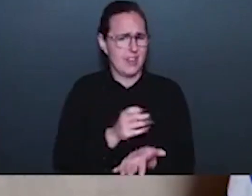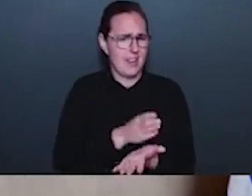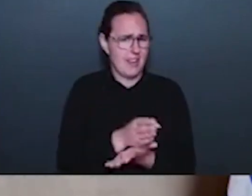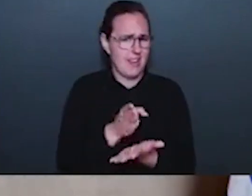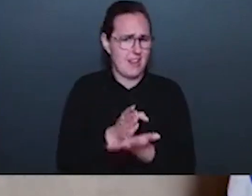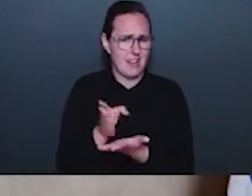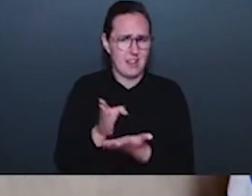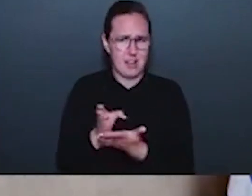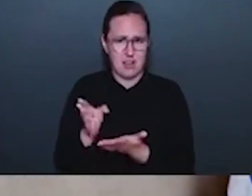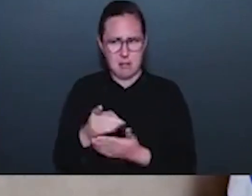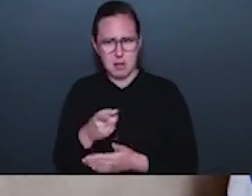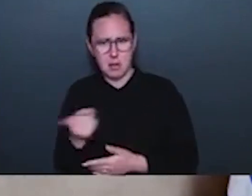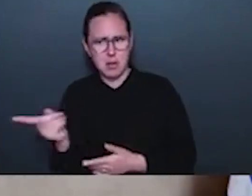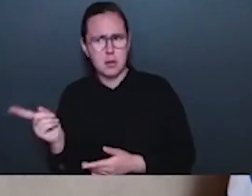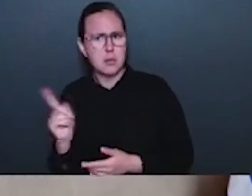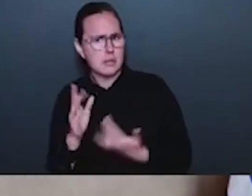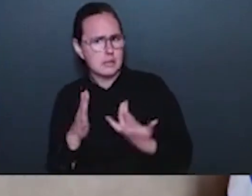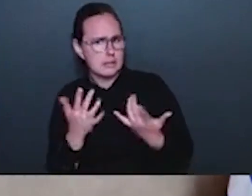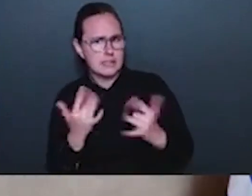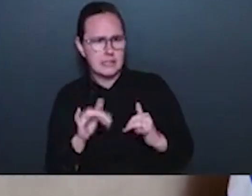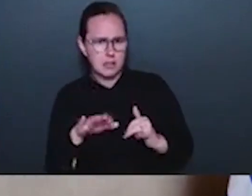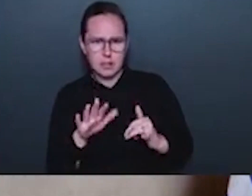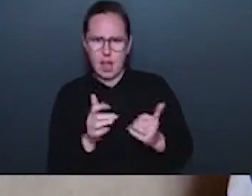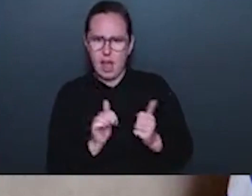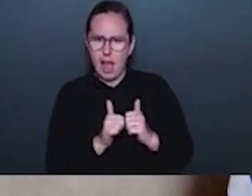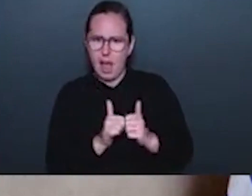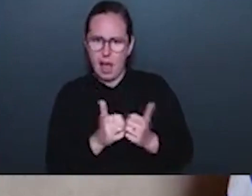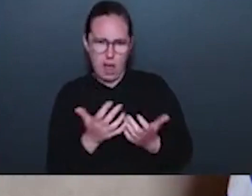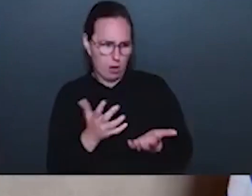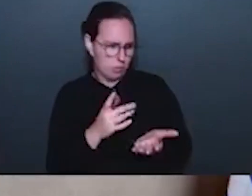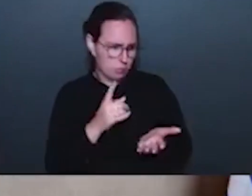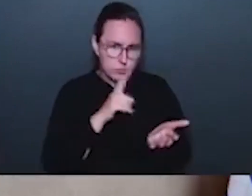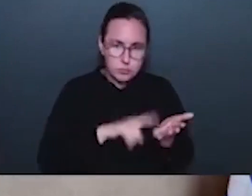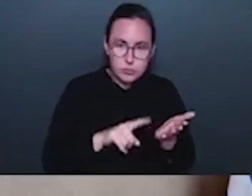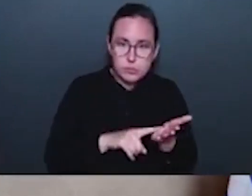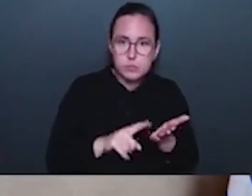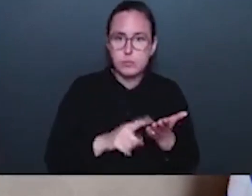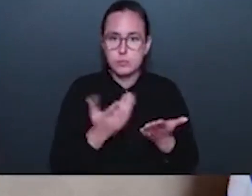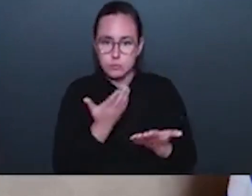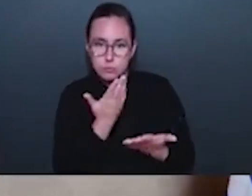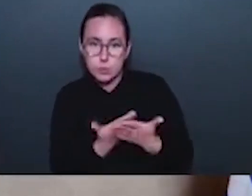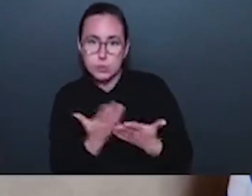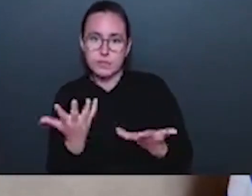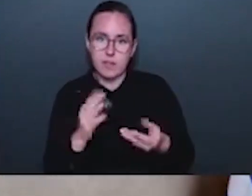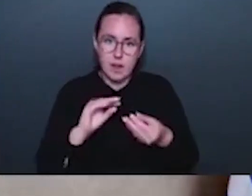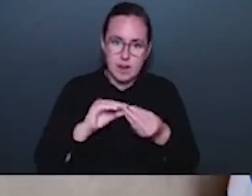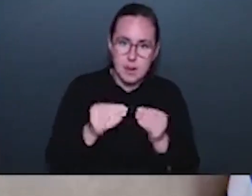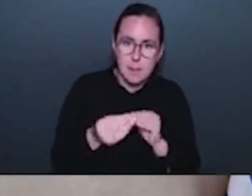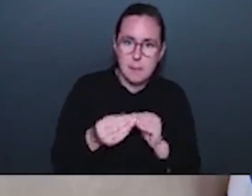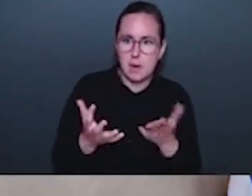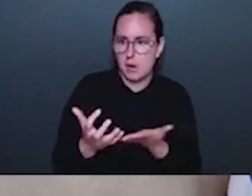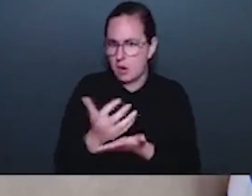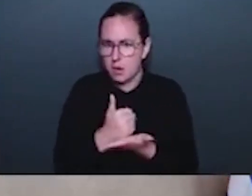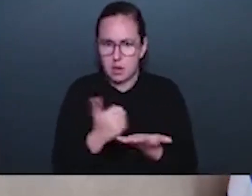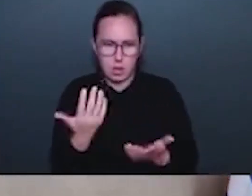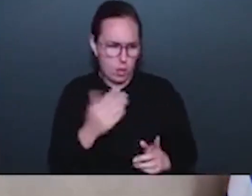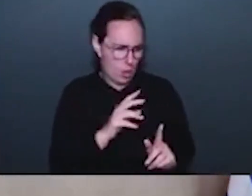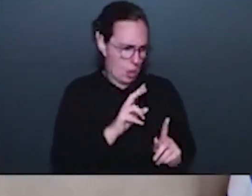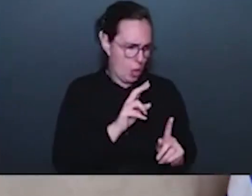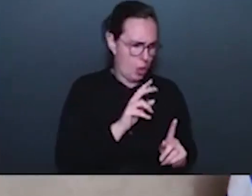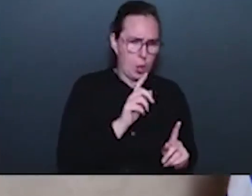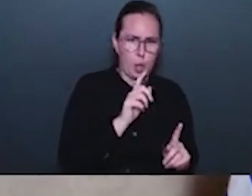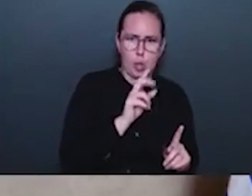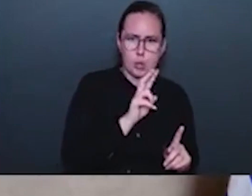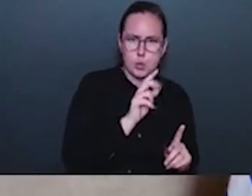the things that we will be working together to follow, to understand the impacts on public safety, to understand the impacts